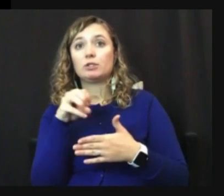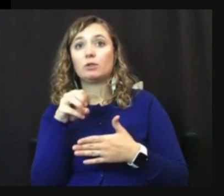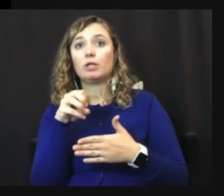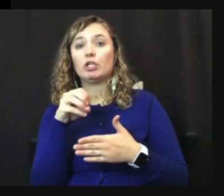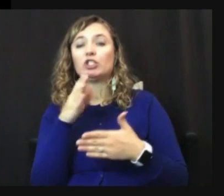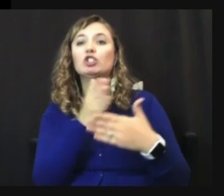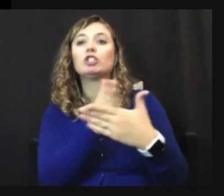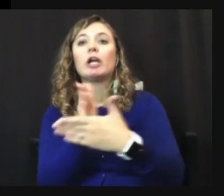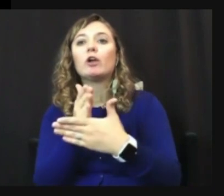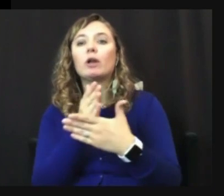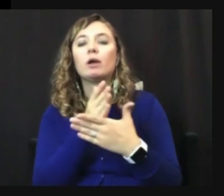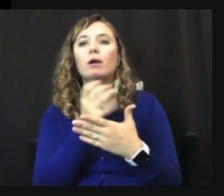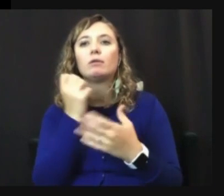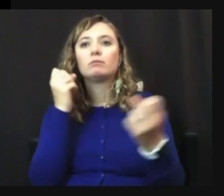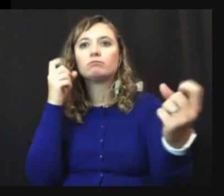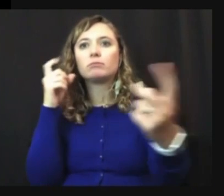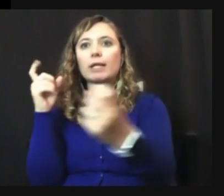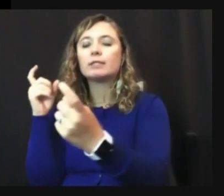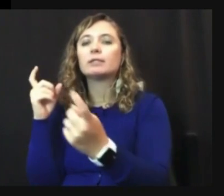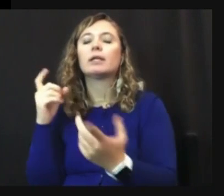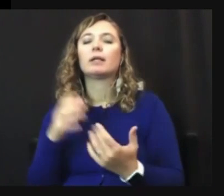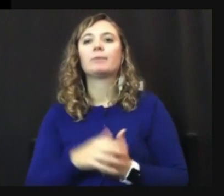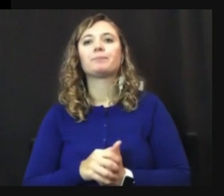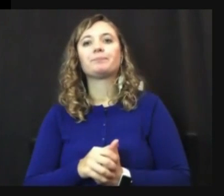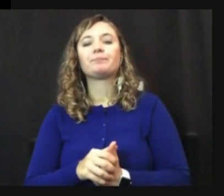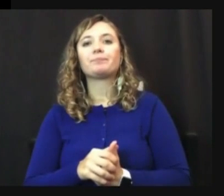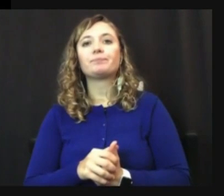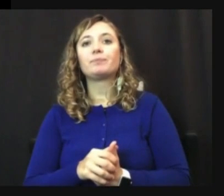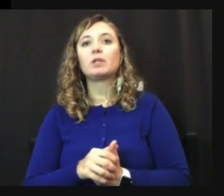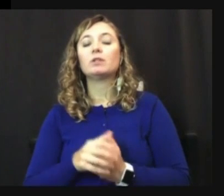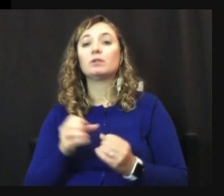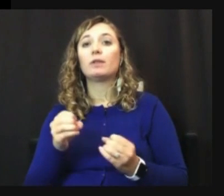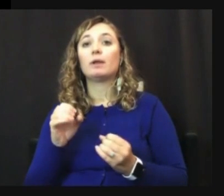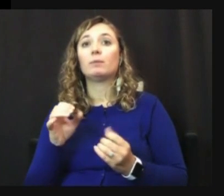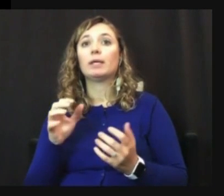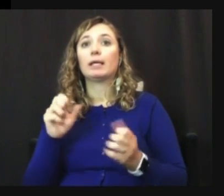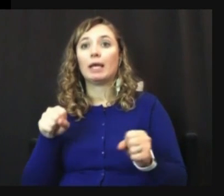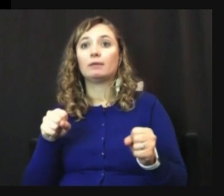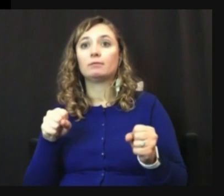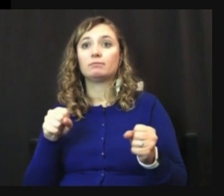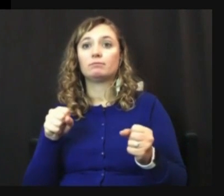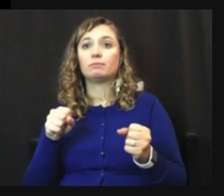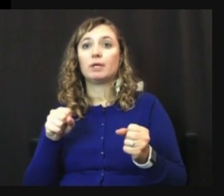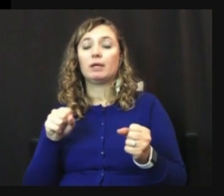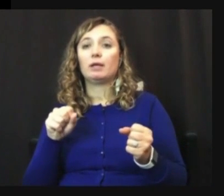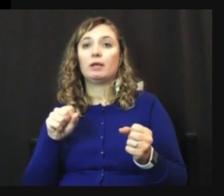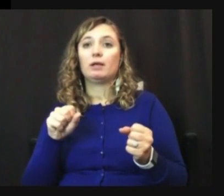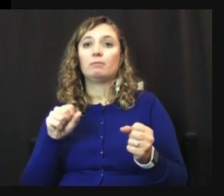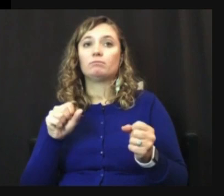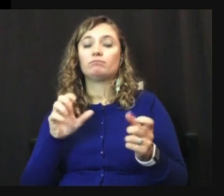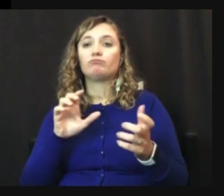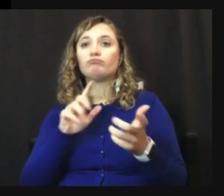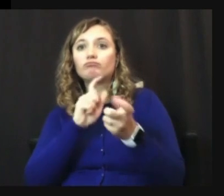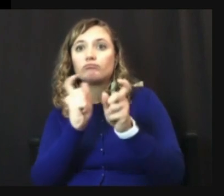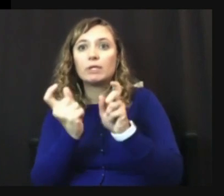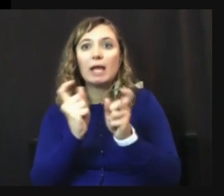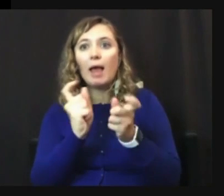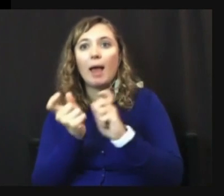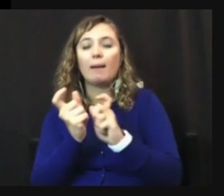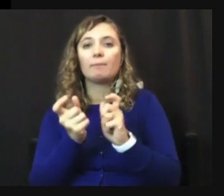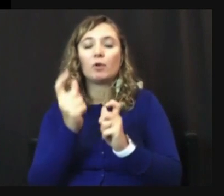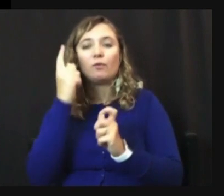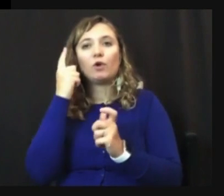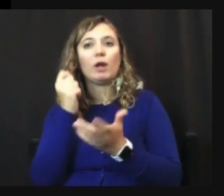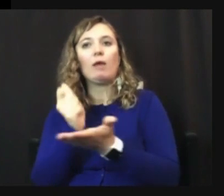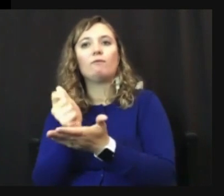understanding between everyone in the group, because we can then adapt those things into the ways that we help an autistic child